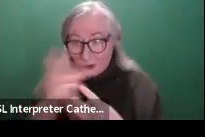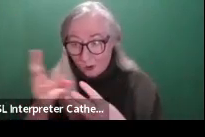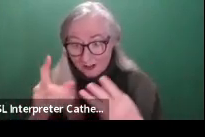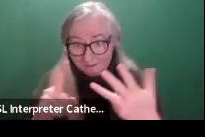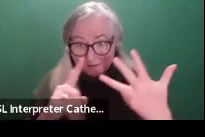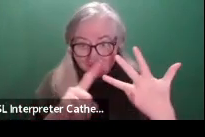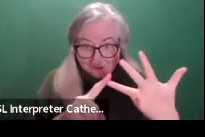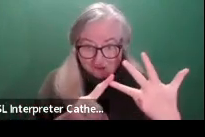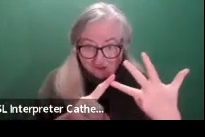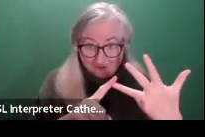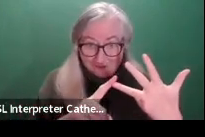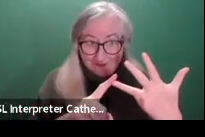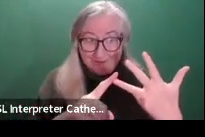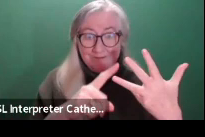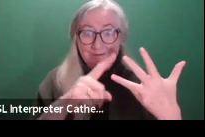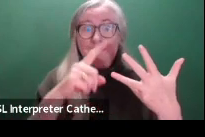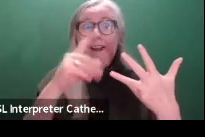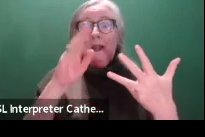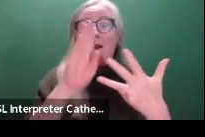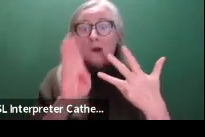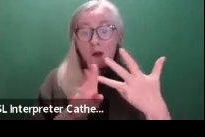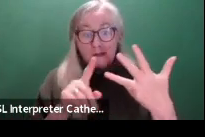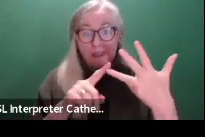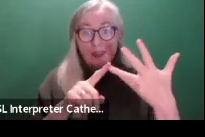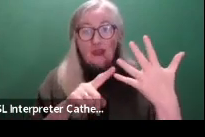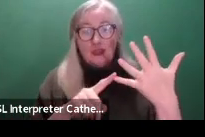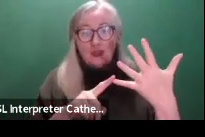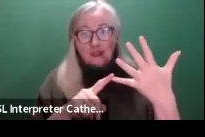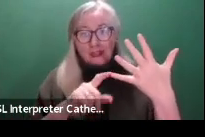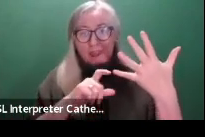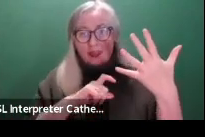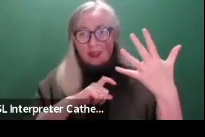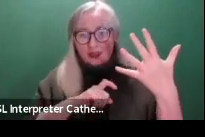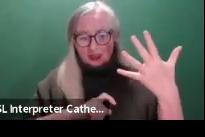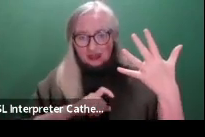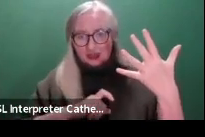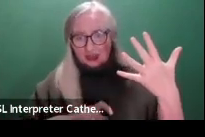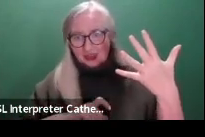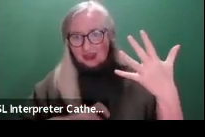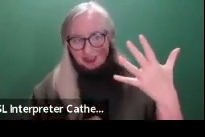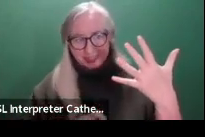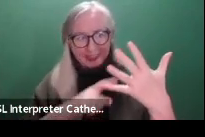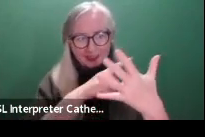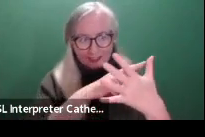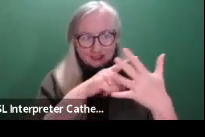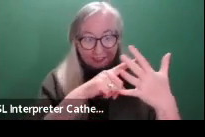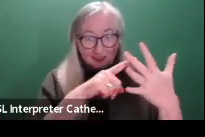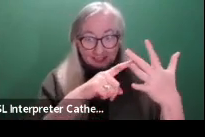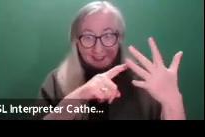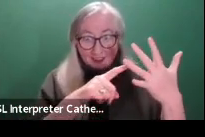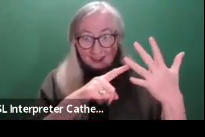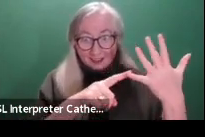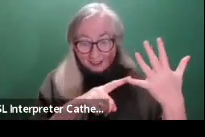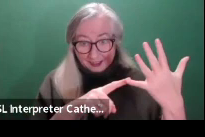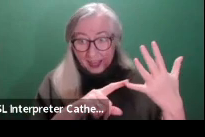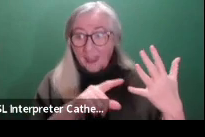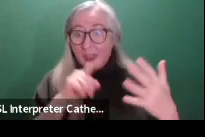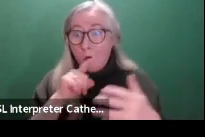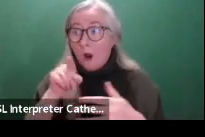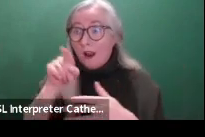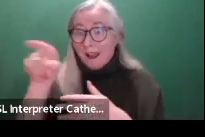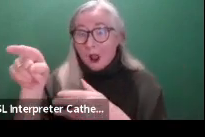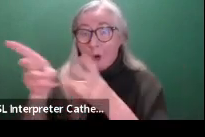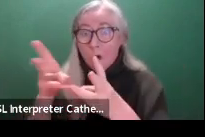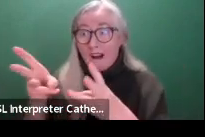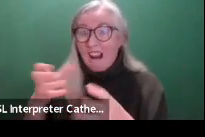And that can really result in a loss of confidence at their work. It could also be that, when they're at work, they're having hot